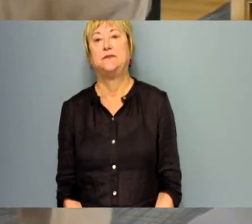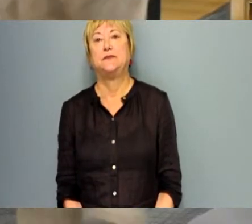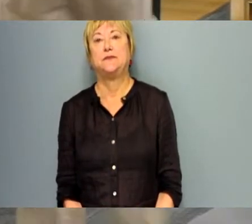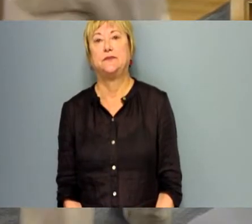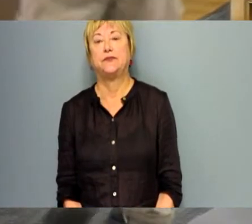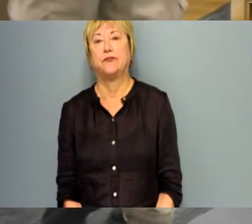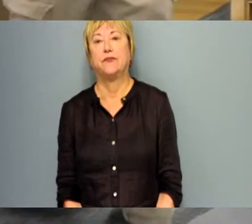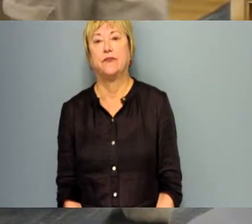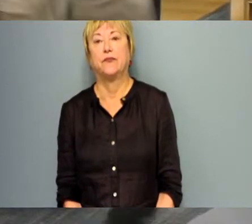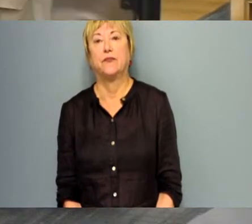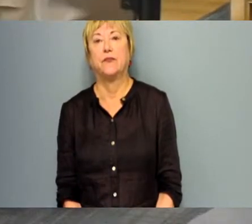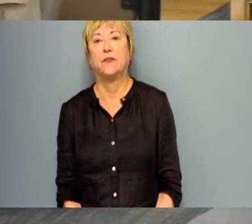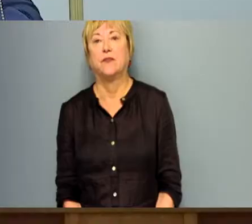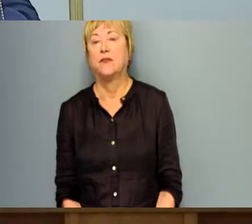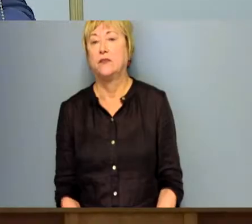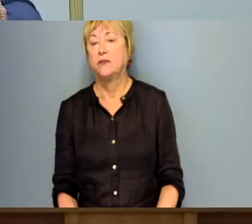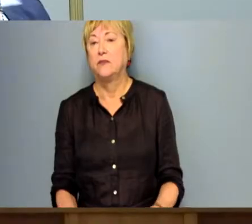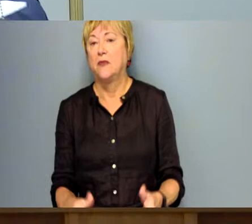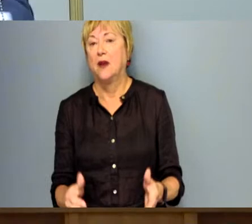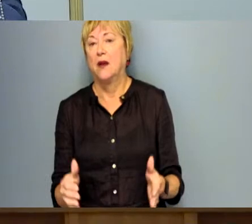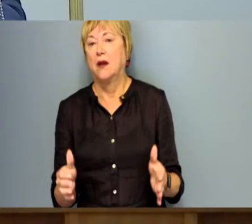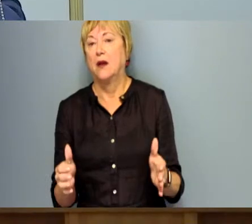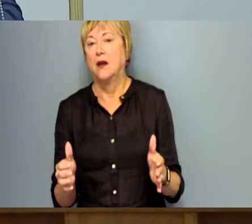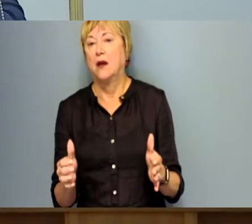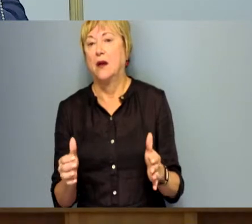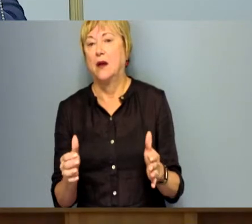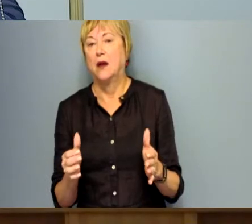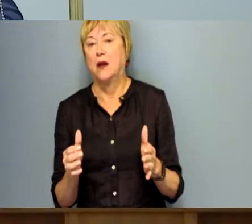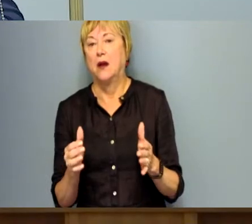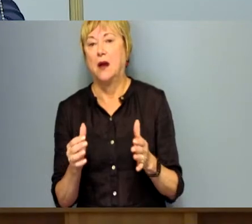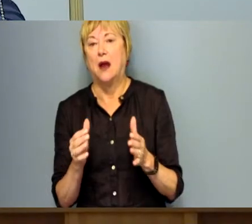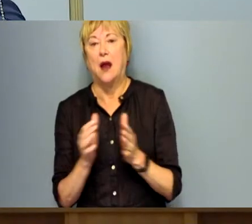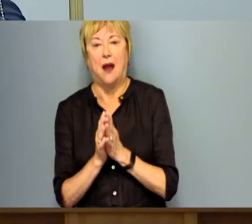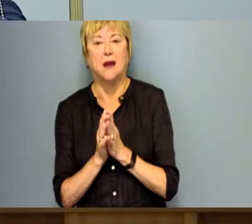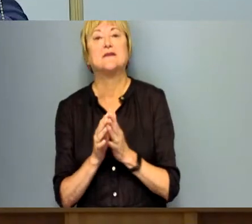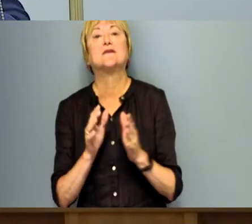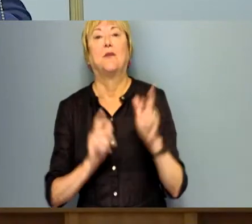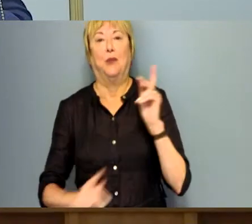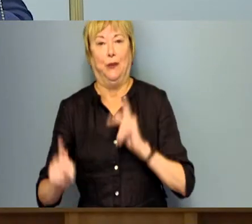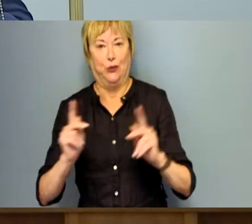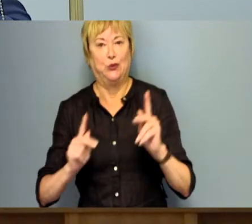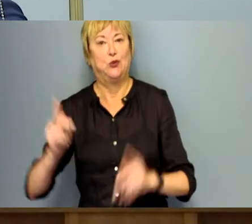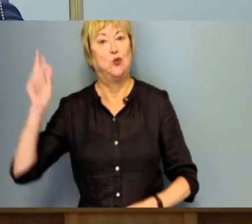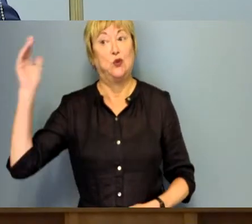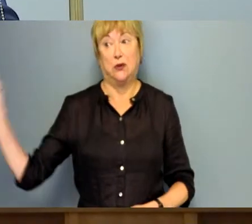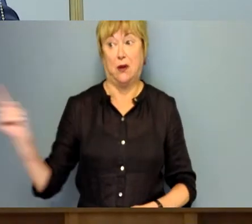Okay, again, would ask speakers to confine themselves to things actually on our agenda.